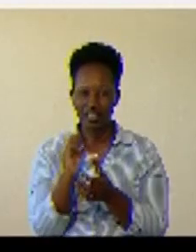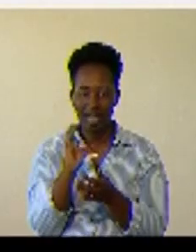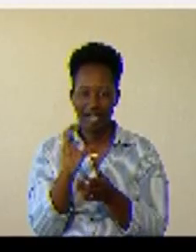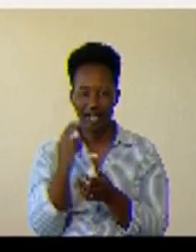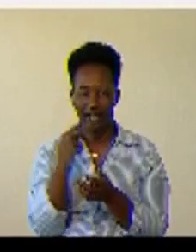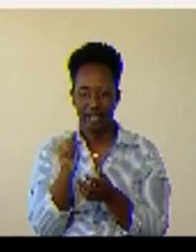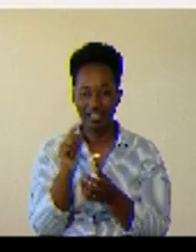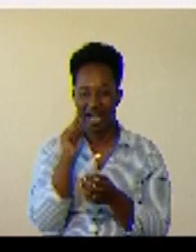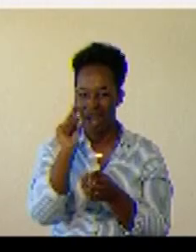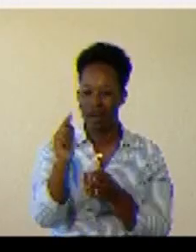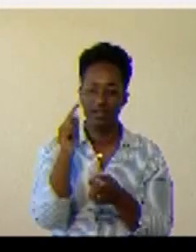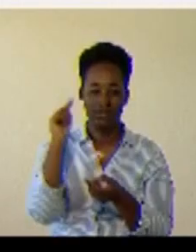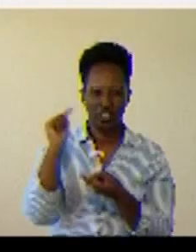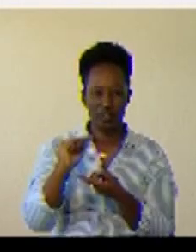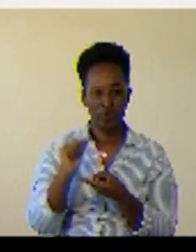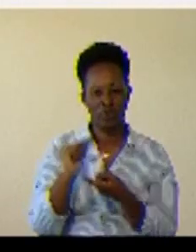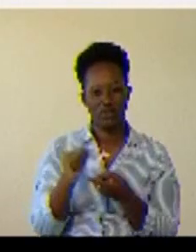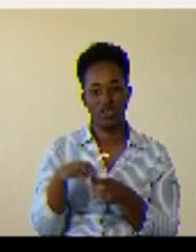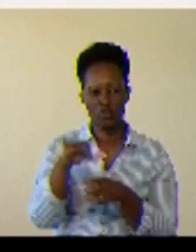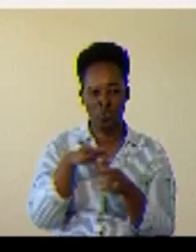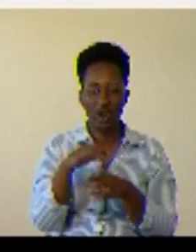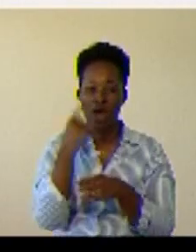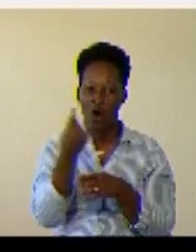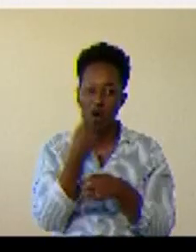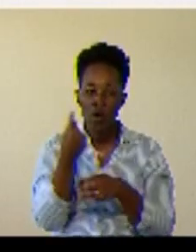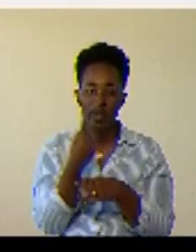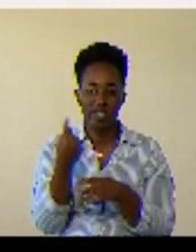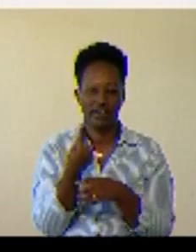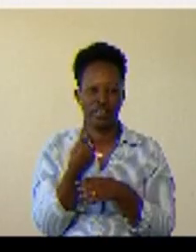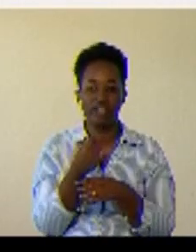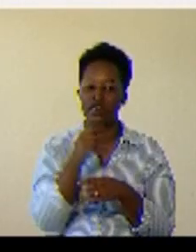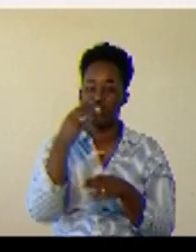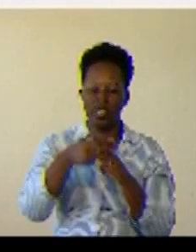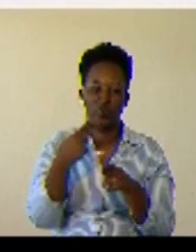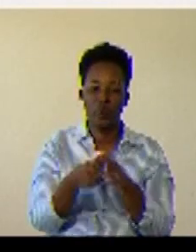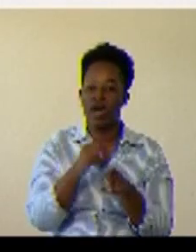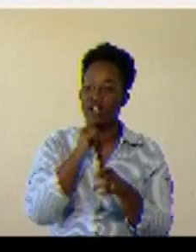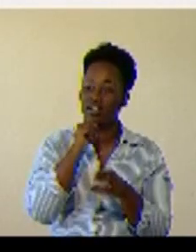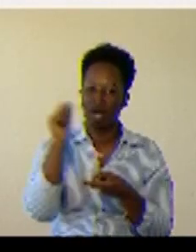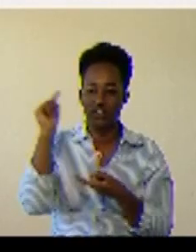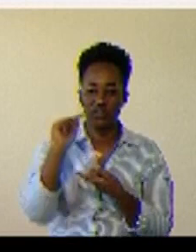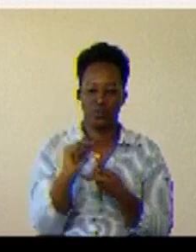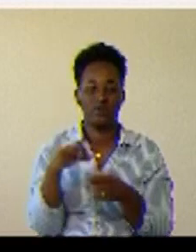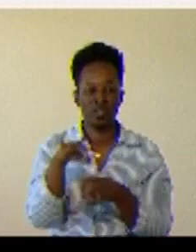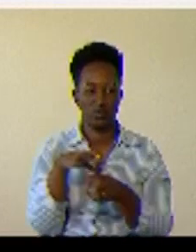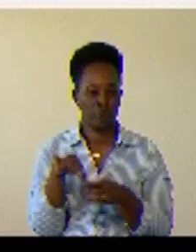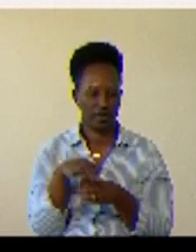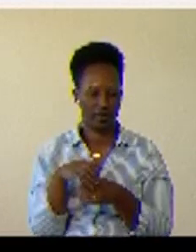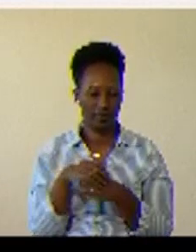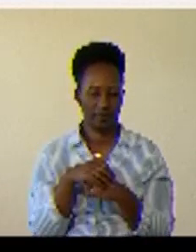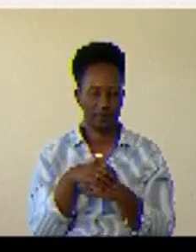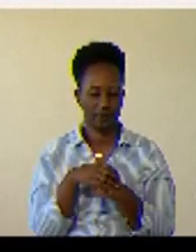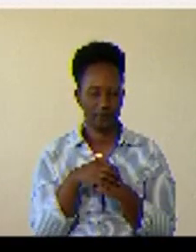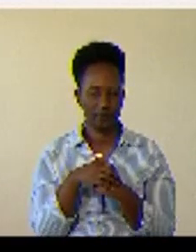reducing sugars, except the sucrose, which is a non-reducing sugar. And